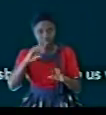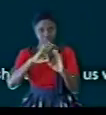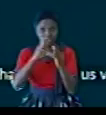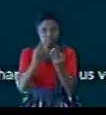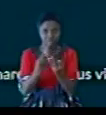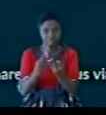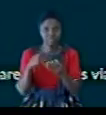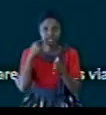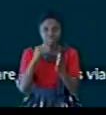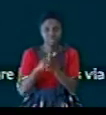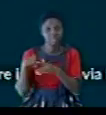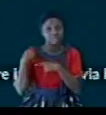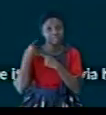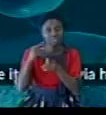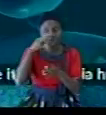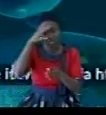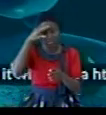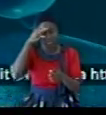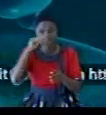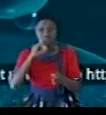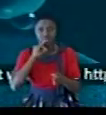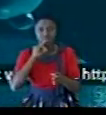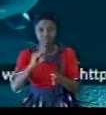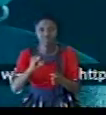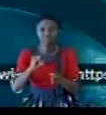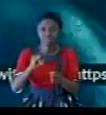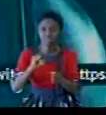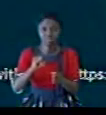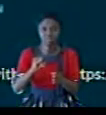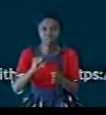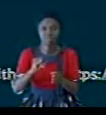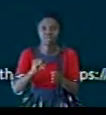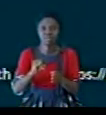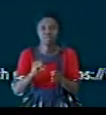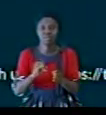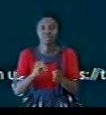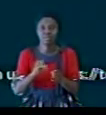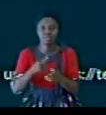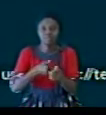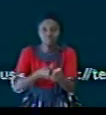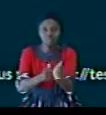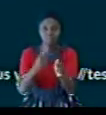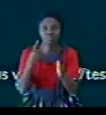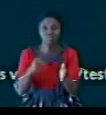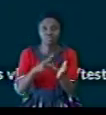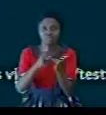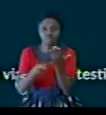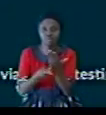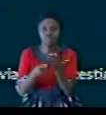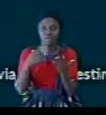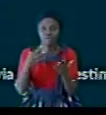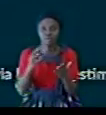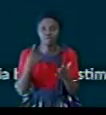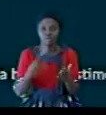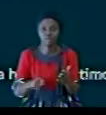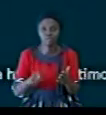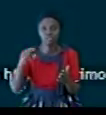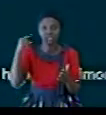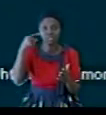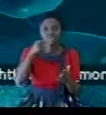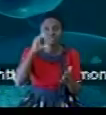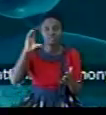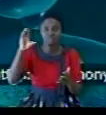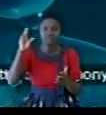GCK, his character, his attitude, and everything about him has changed because of the